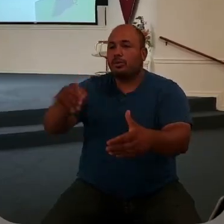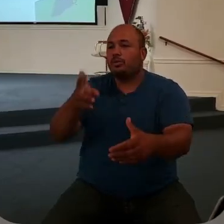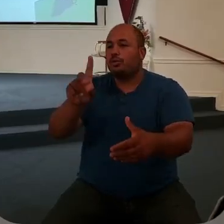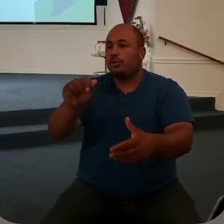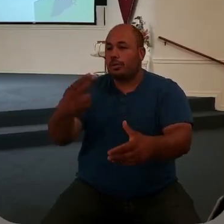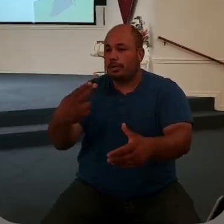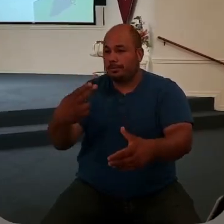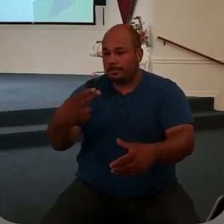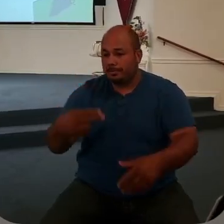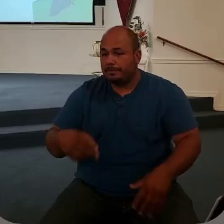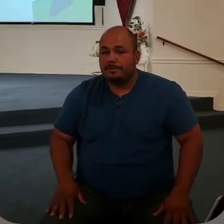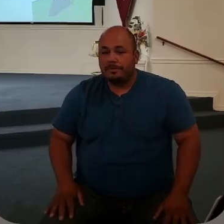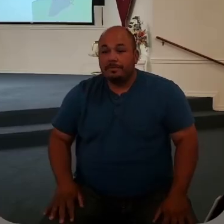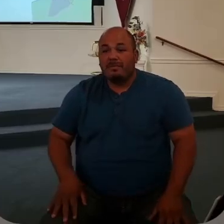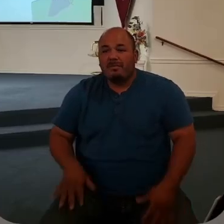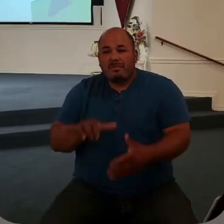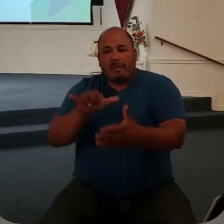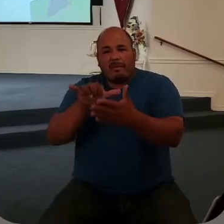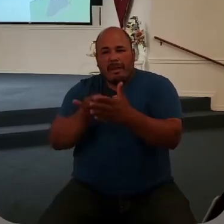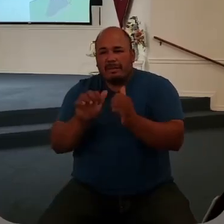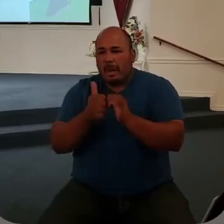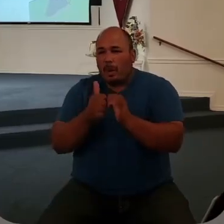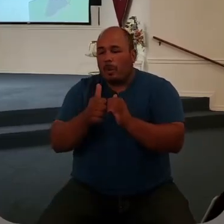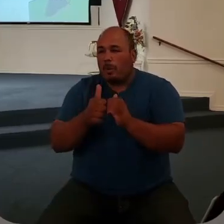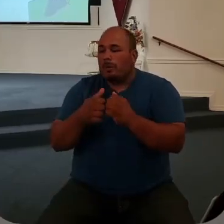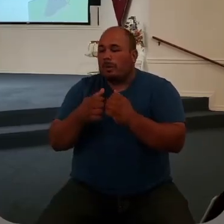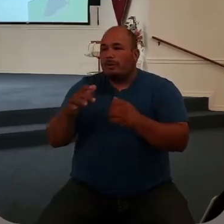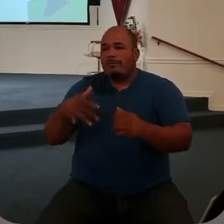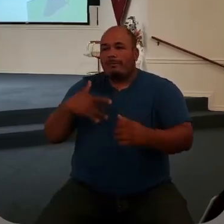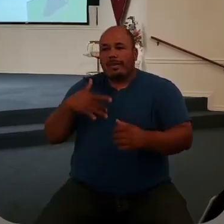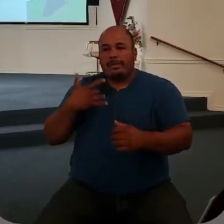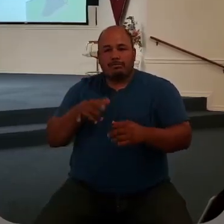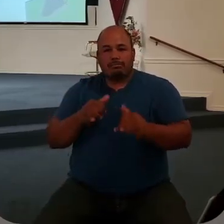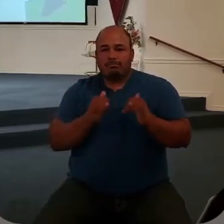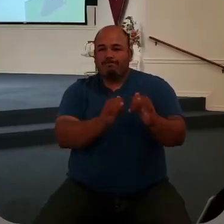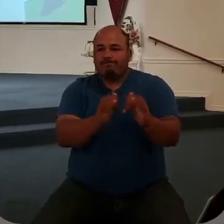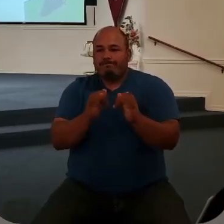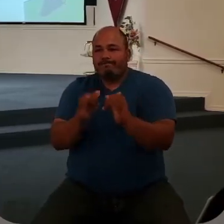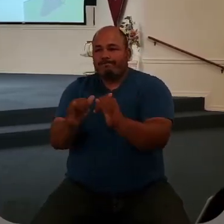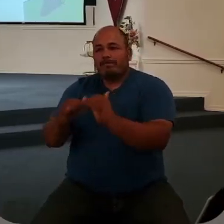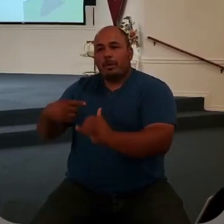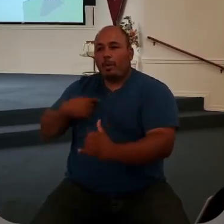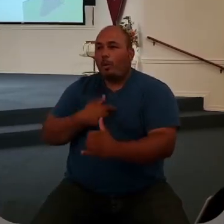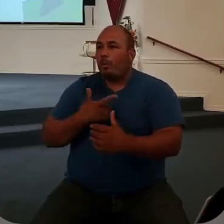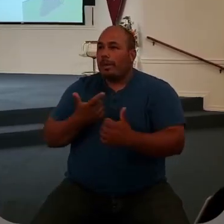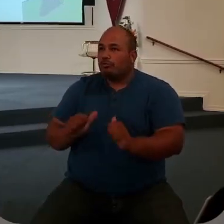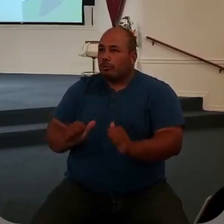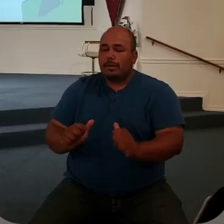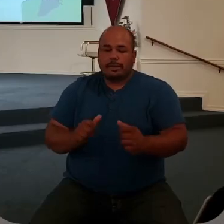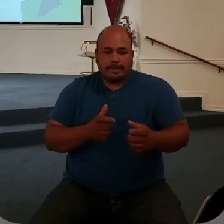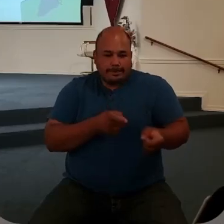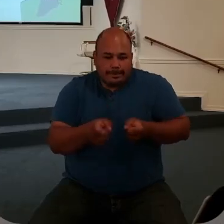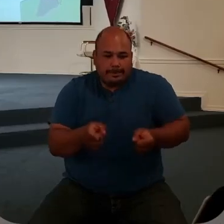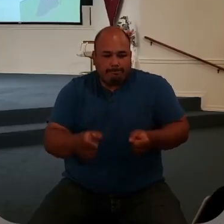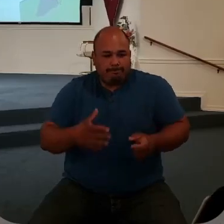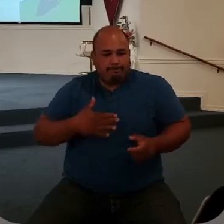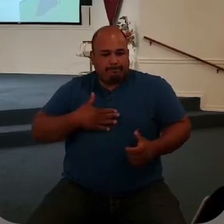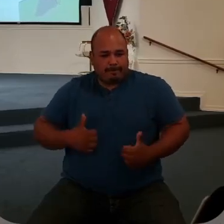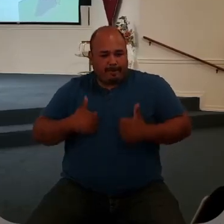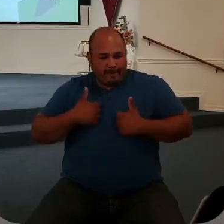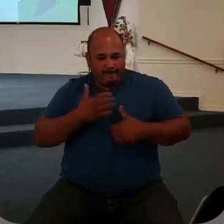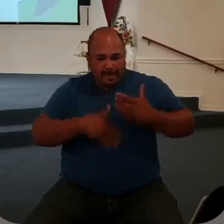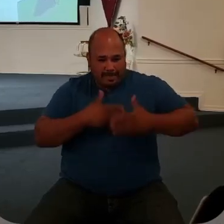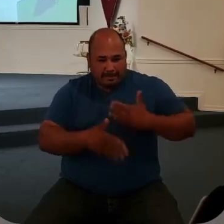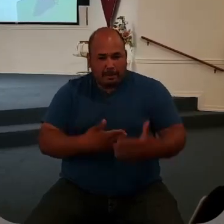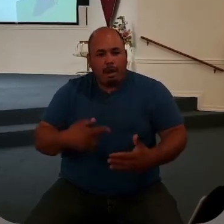isn't it that way whenever we take our best shot at solving our problems on our own without involving God? We say, I can